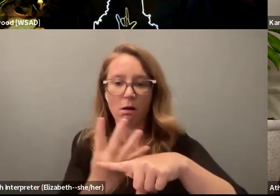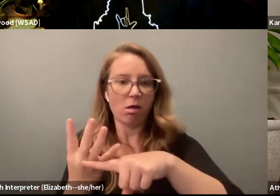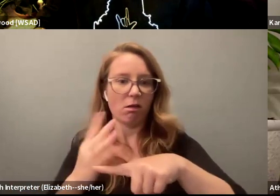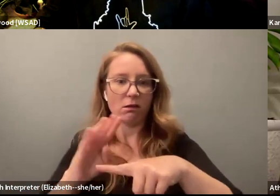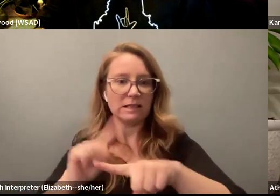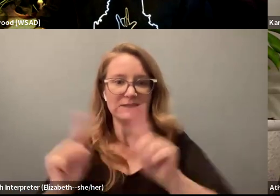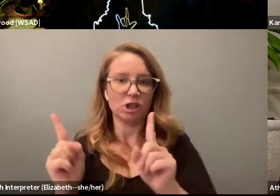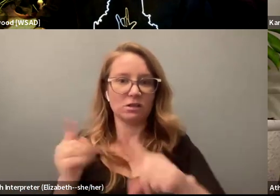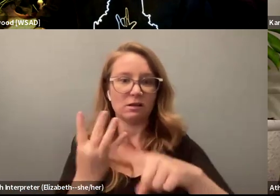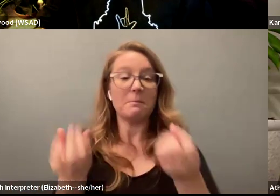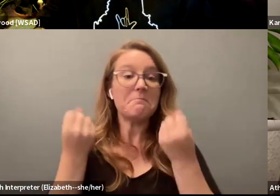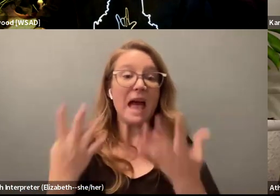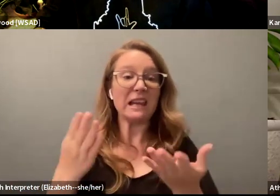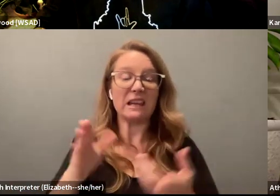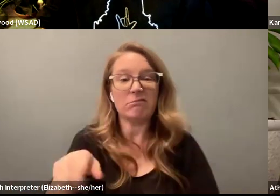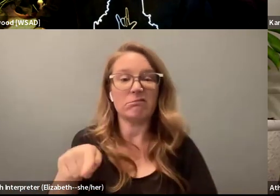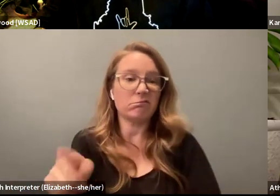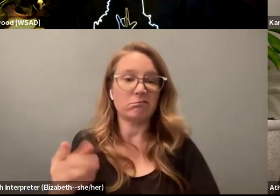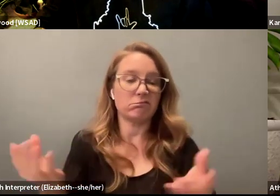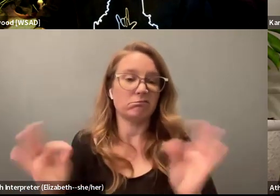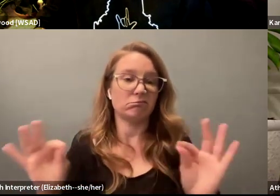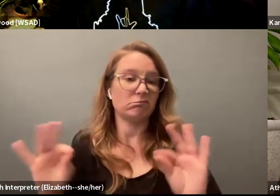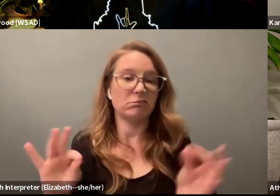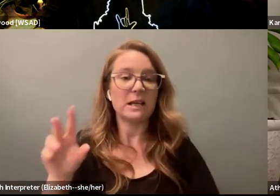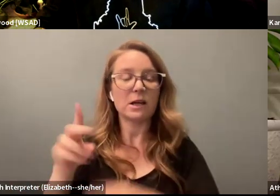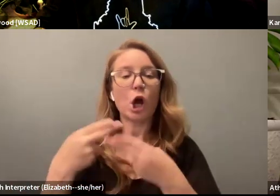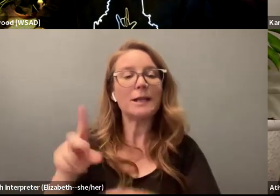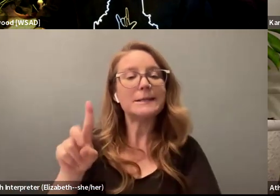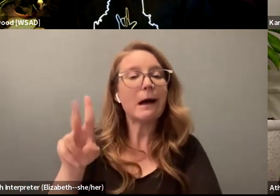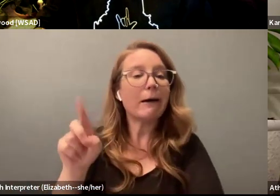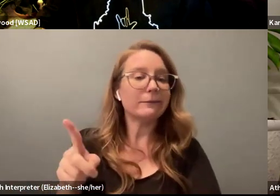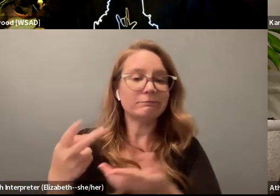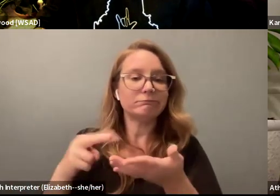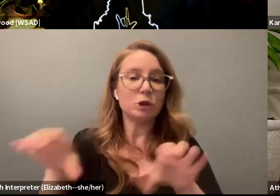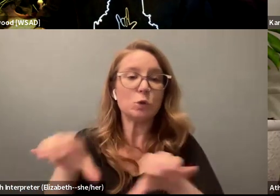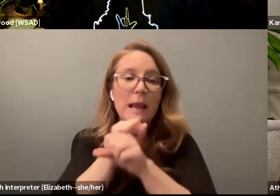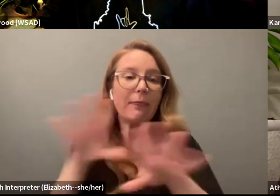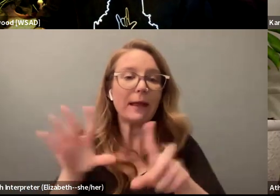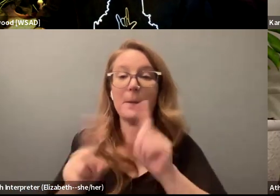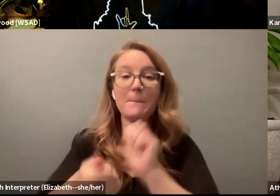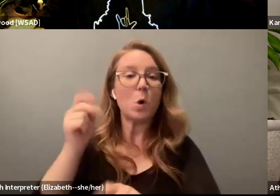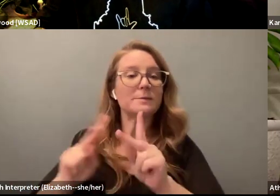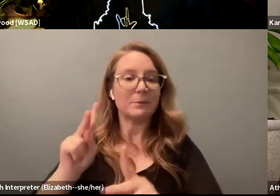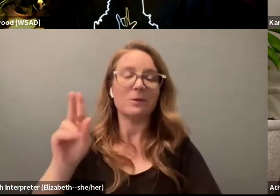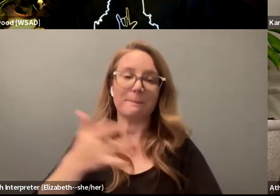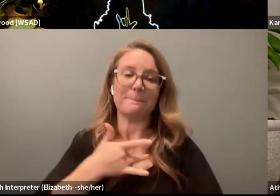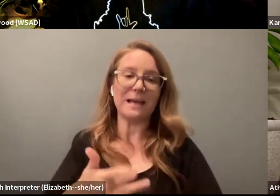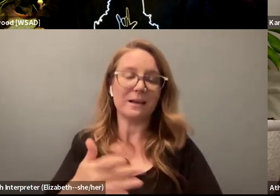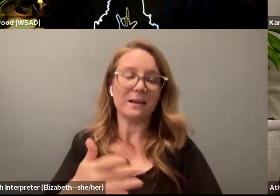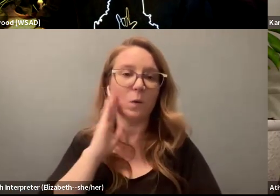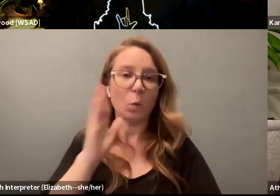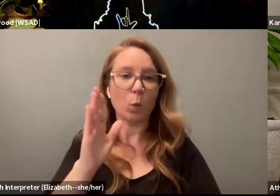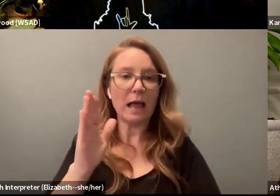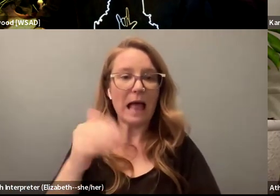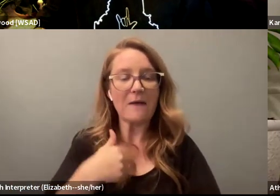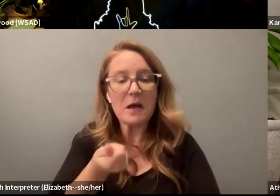duds that are out there, but the majority of people tend to have a